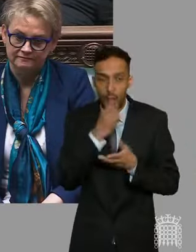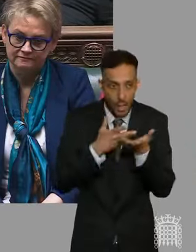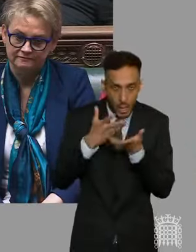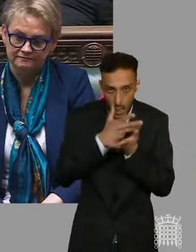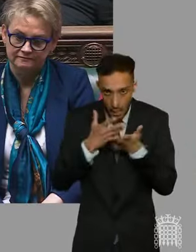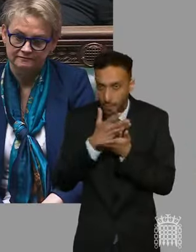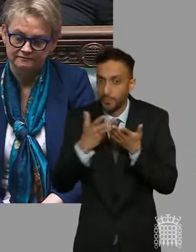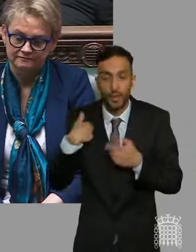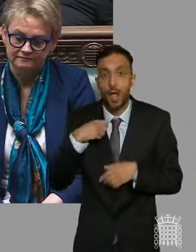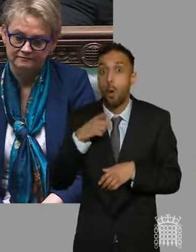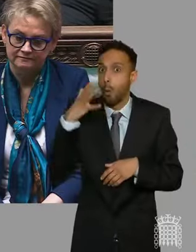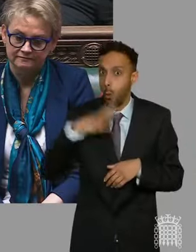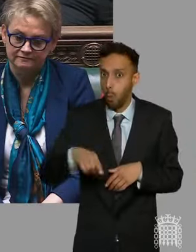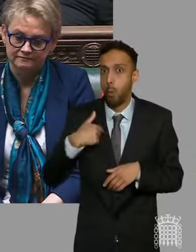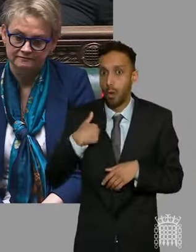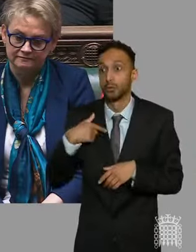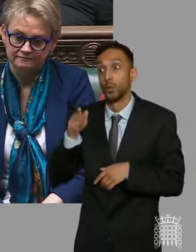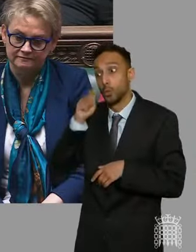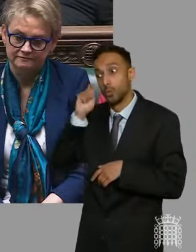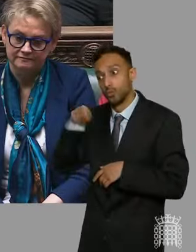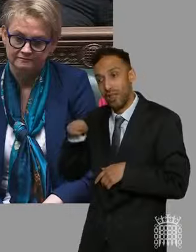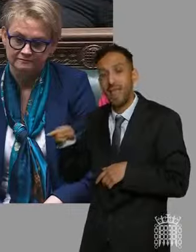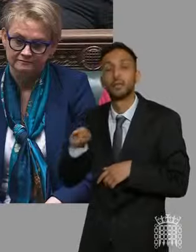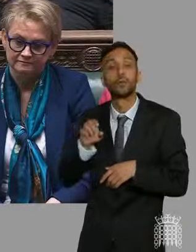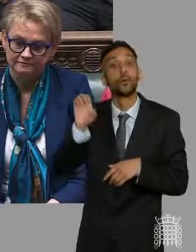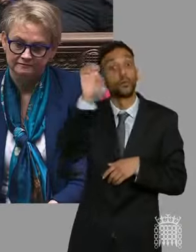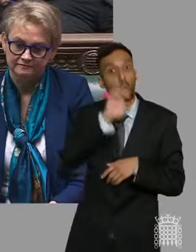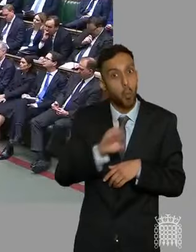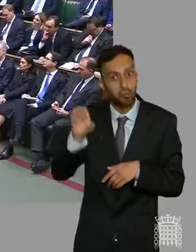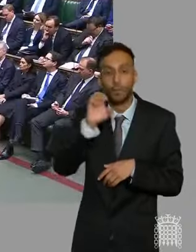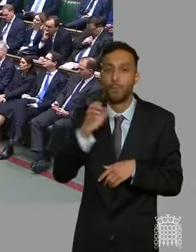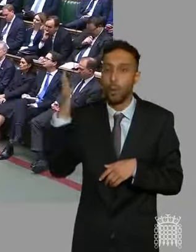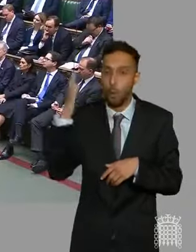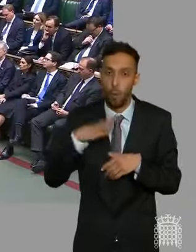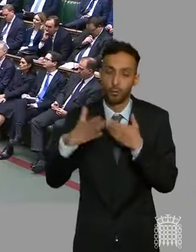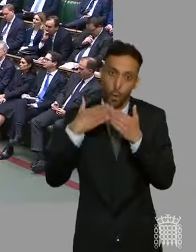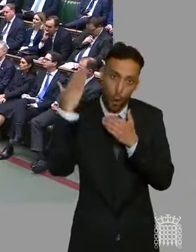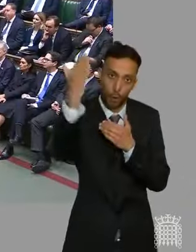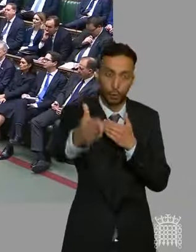security of Ukrainians, of Europeans, and, of course, for everybody in this country.